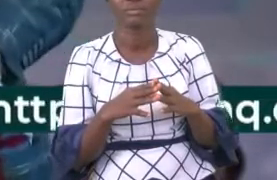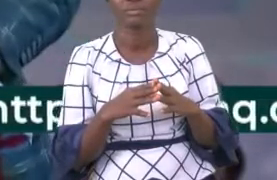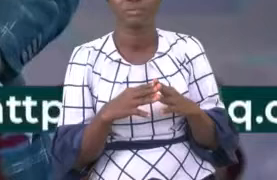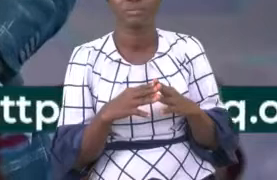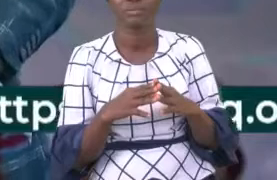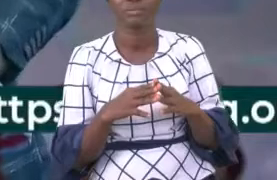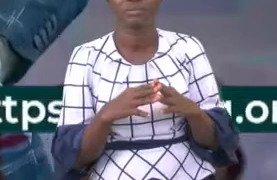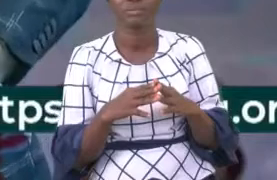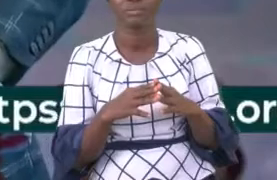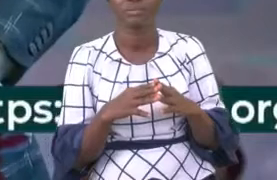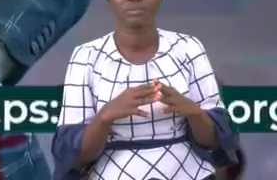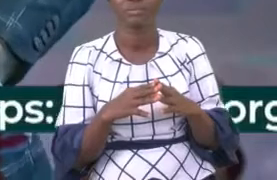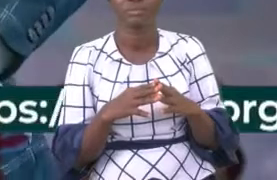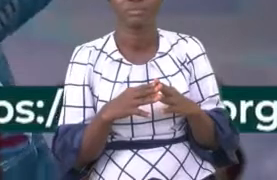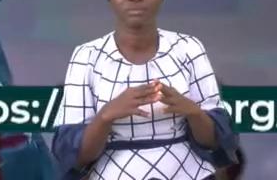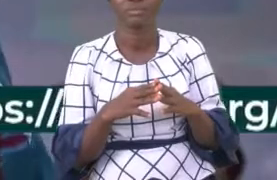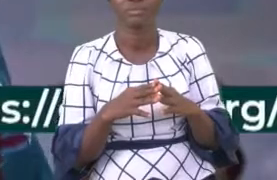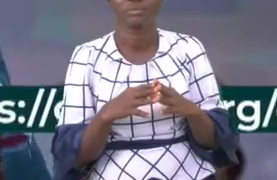front.